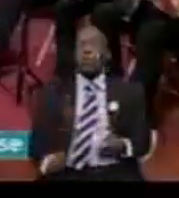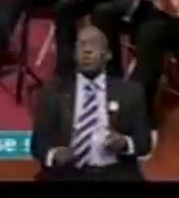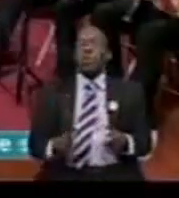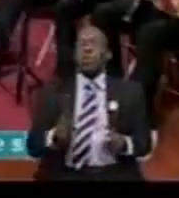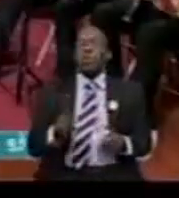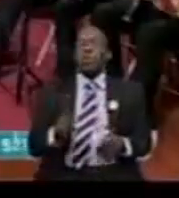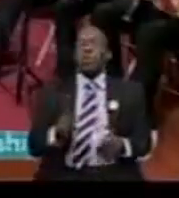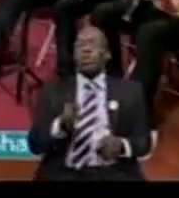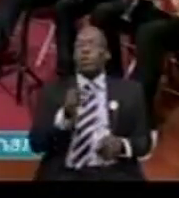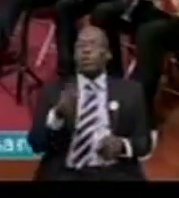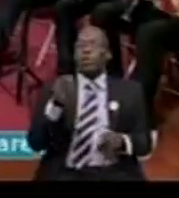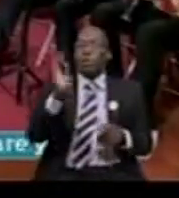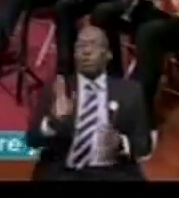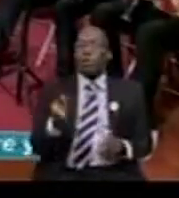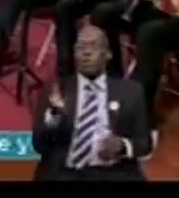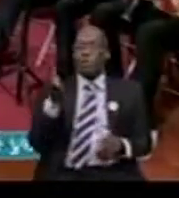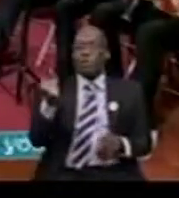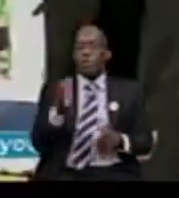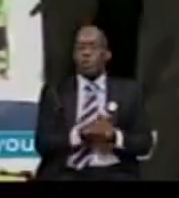the Lord.